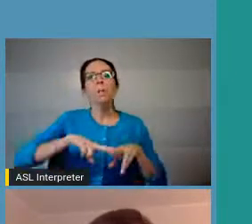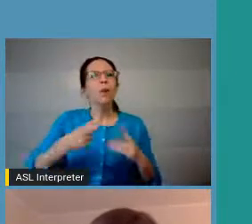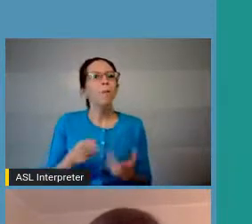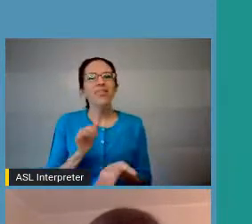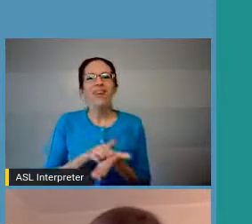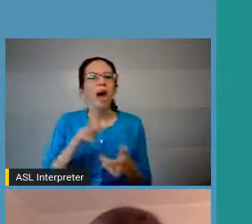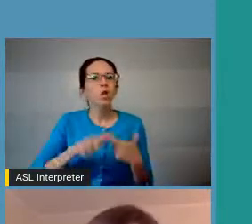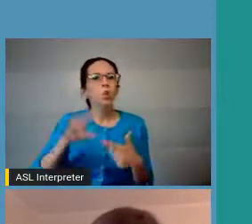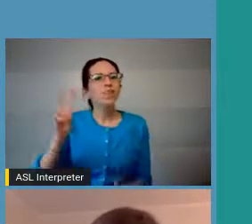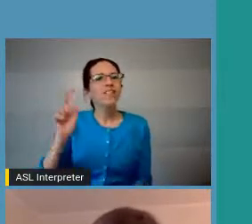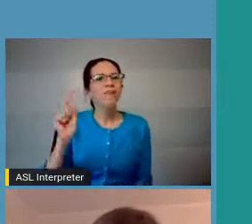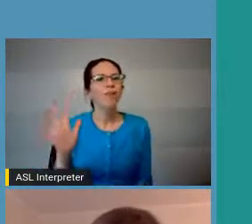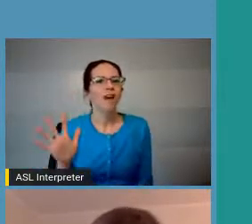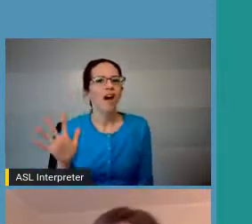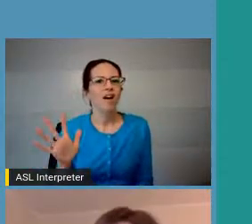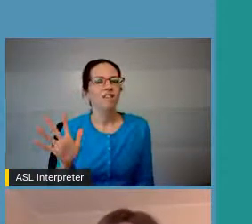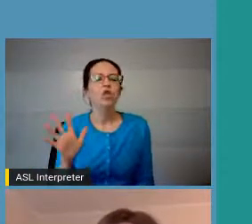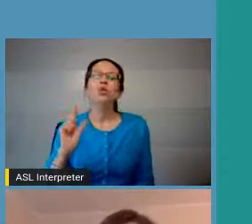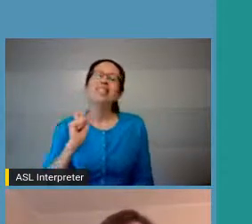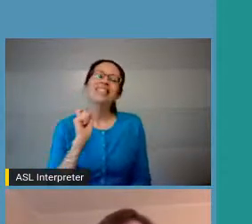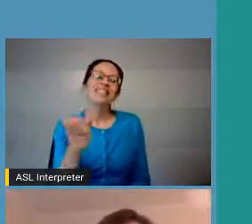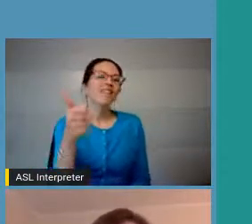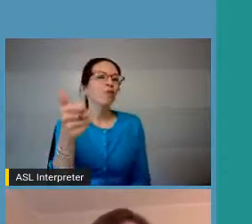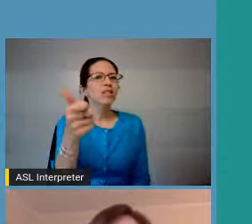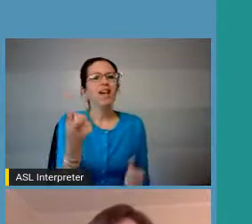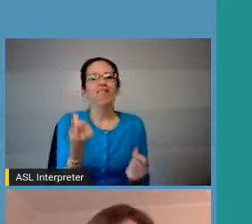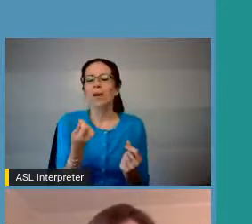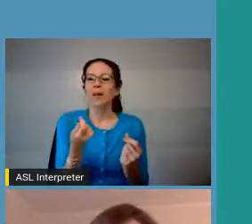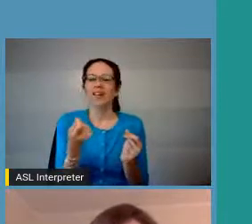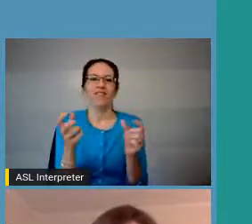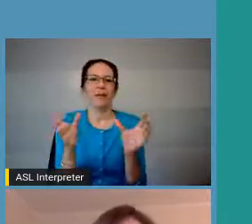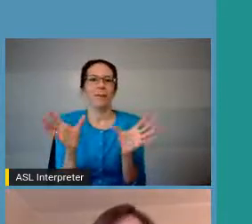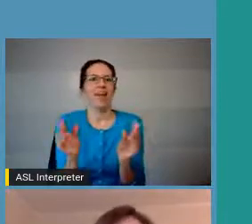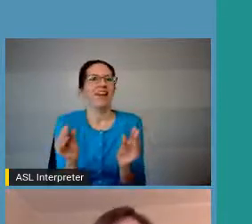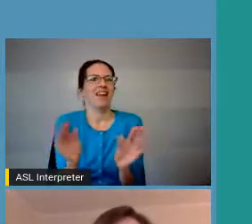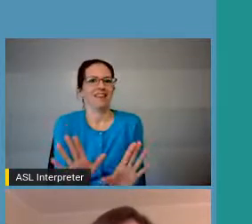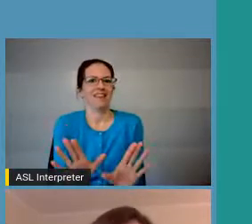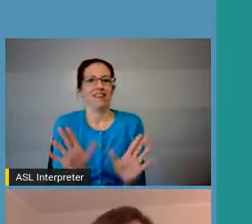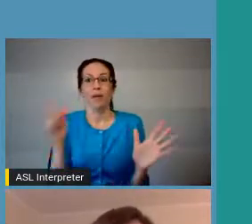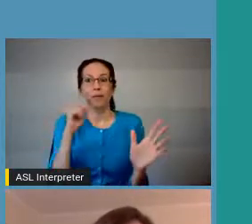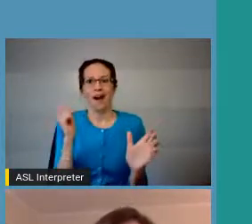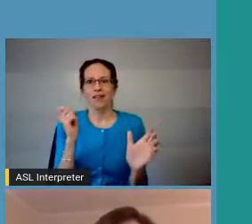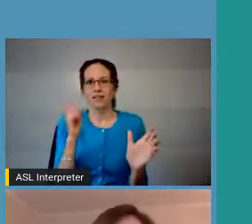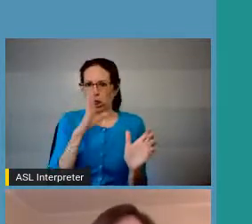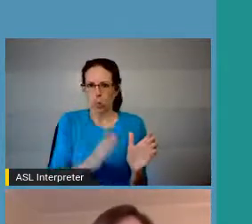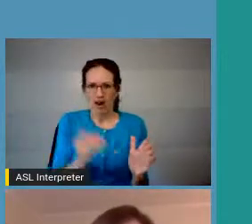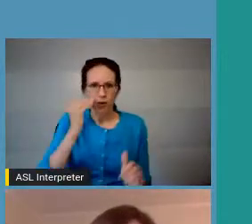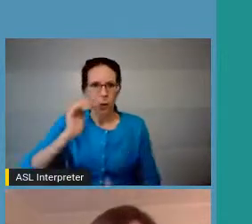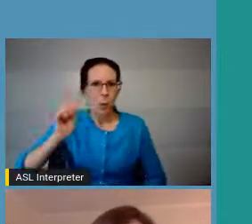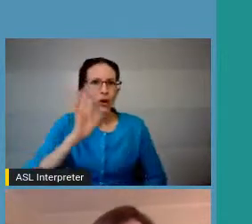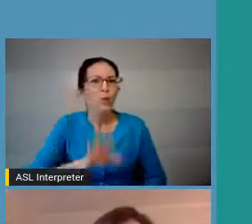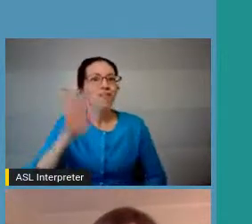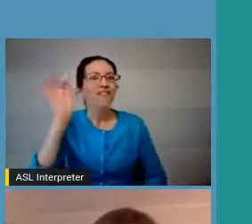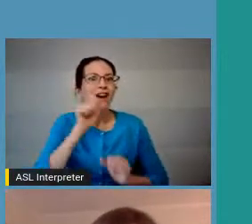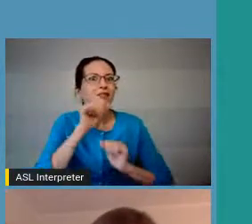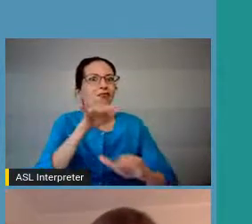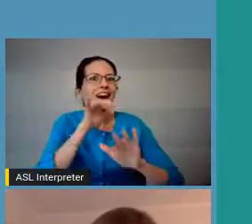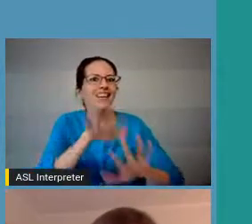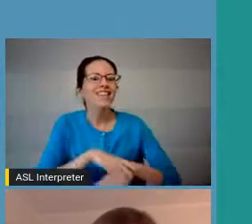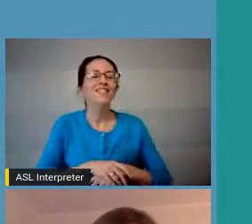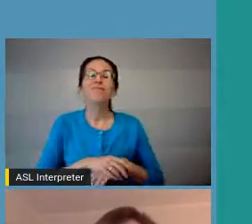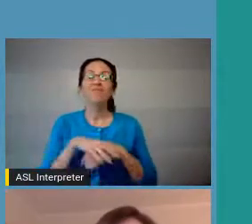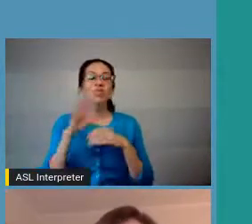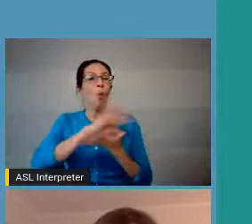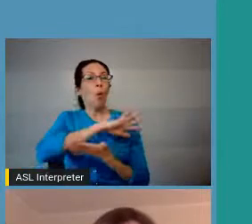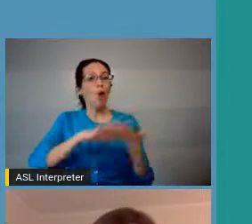because again, with dragons, you just never know. Okay, so all of this is data that you collect because it's in your purview